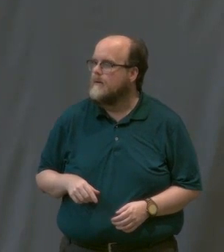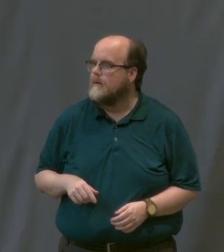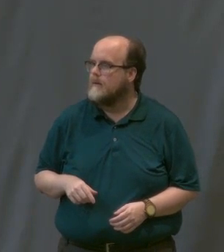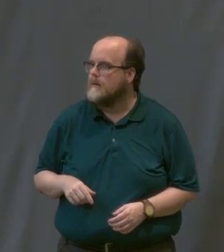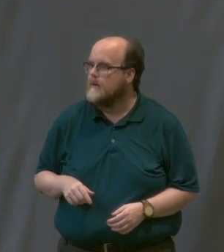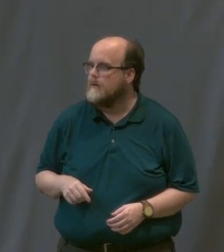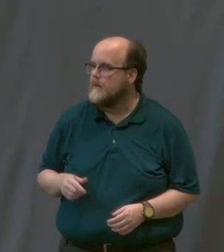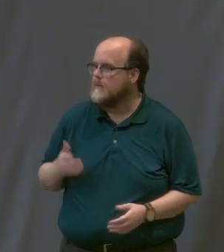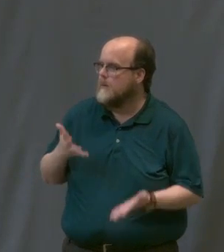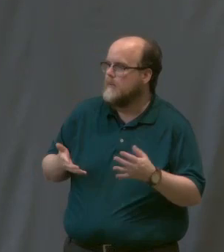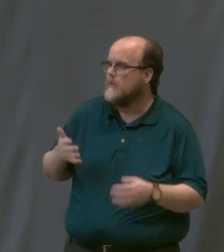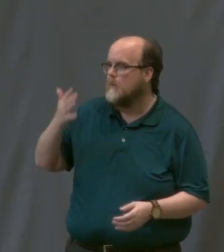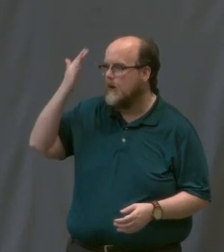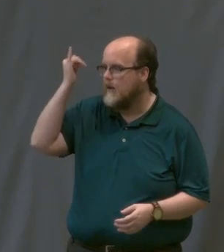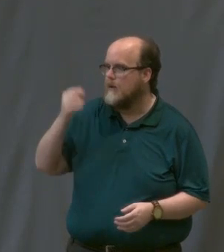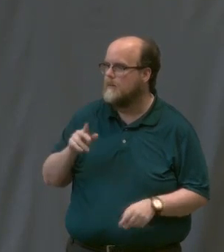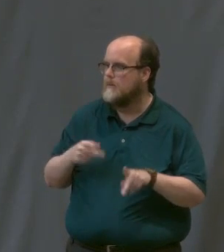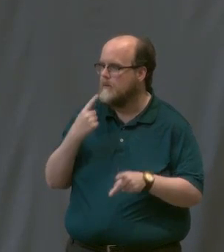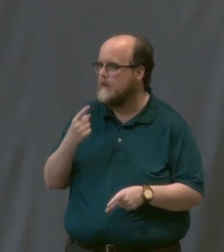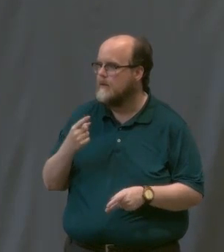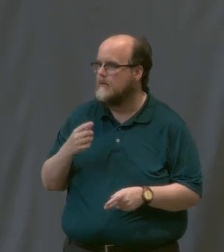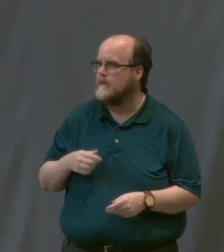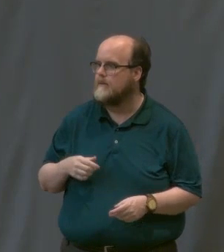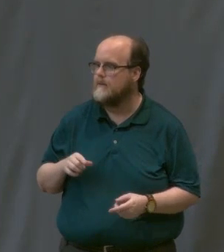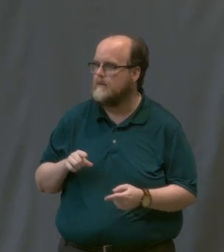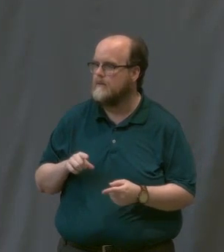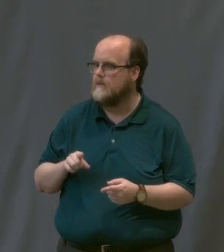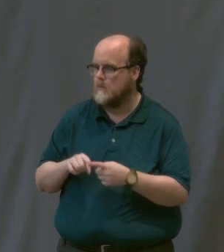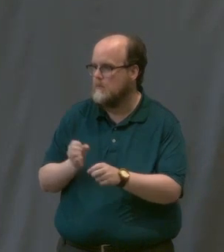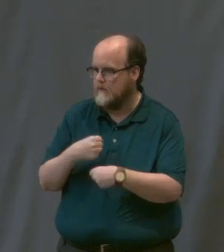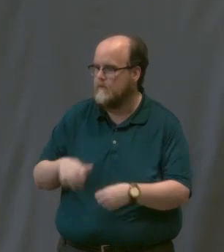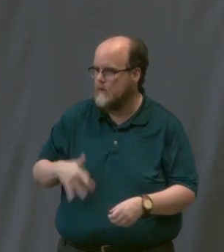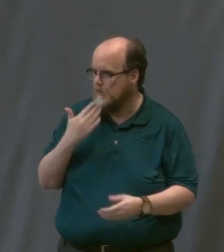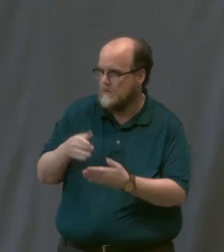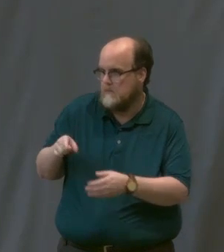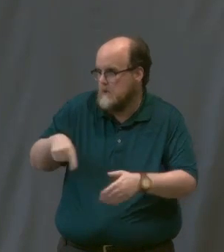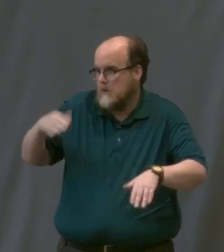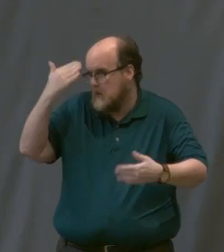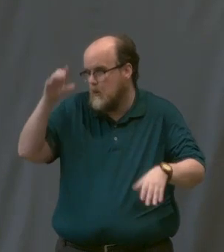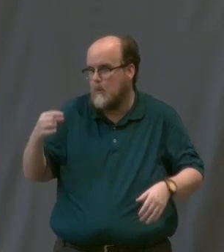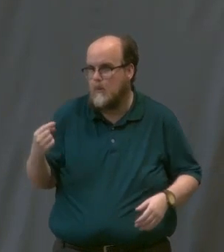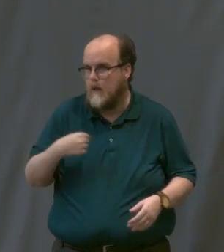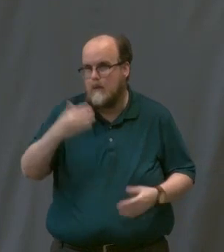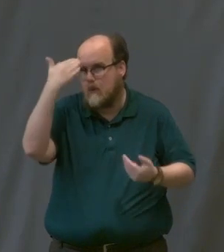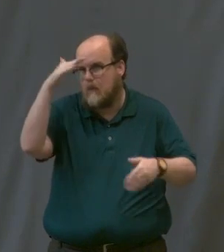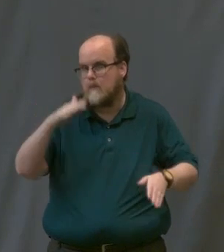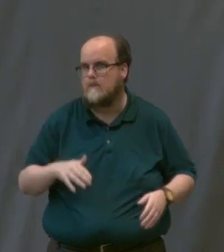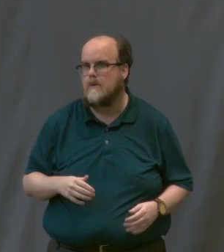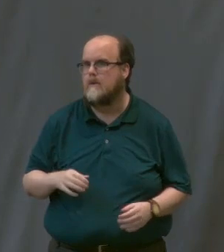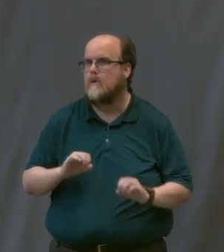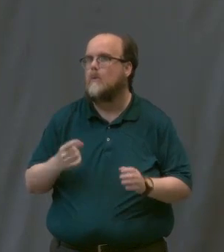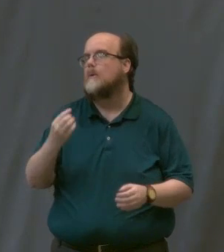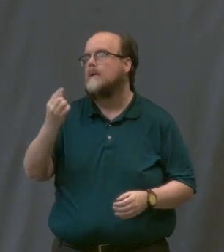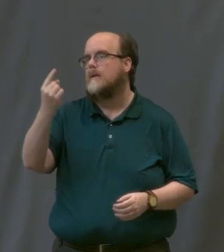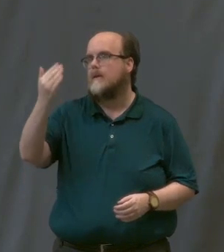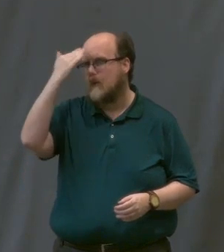That's probably the main reason why it's said. It's like, they don't know. You don't know that. Yeah. Nobody knows